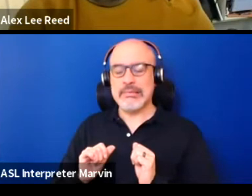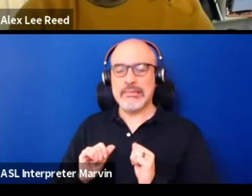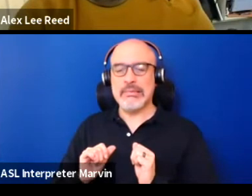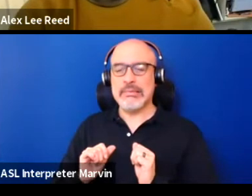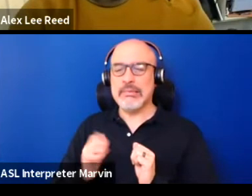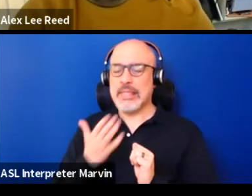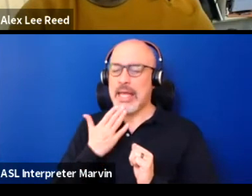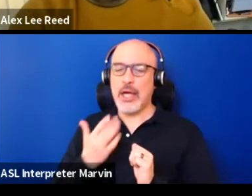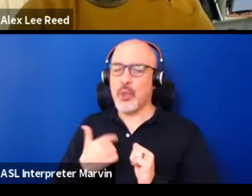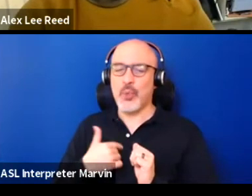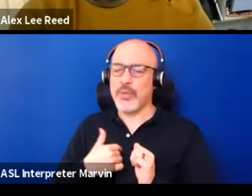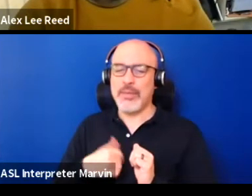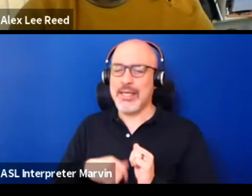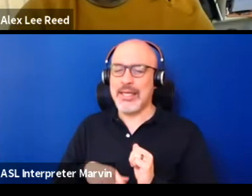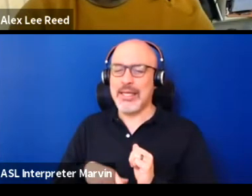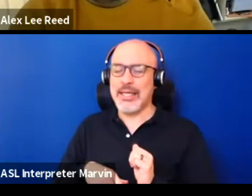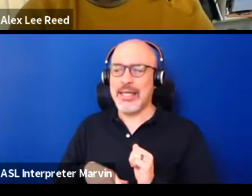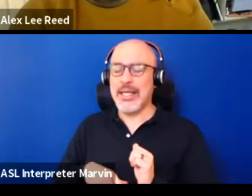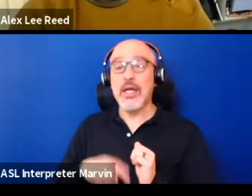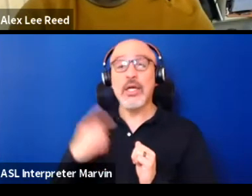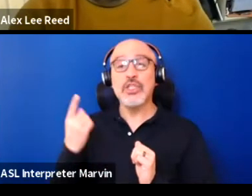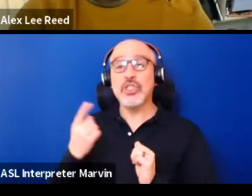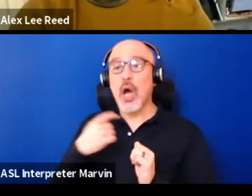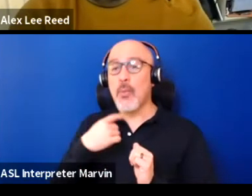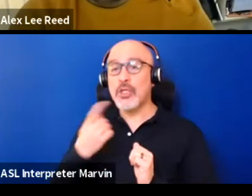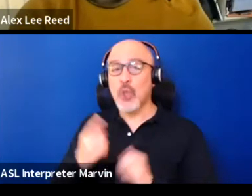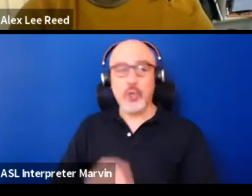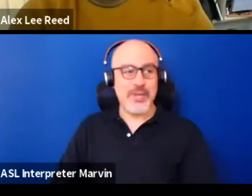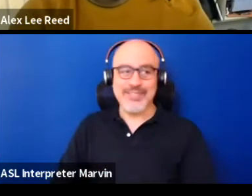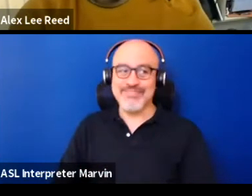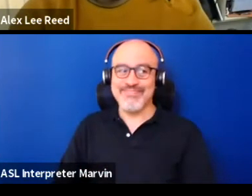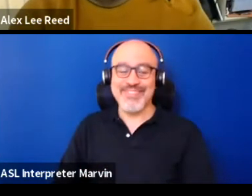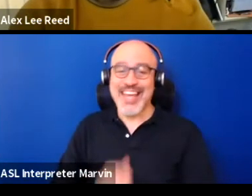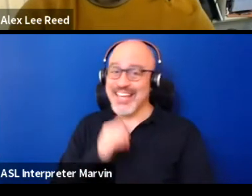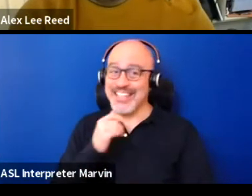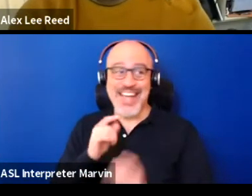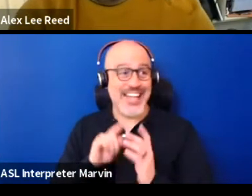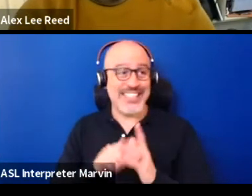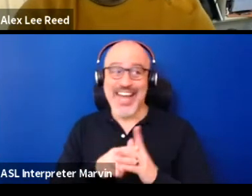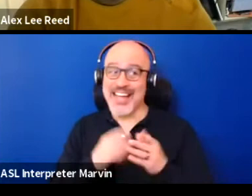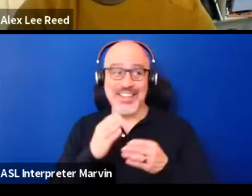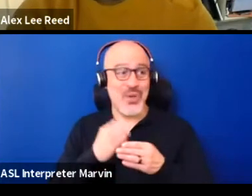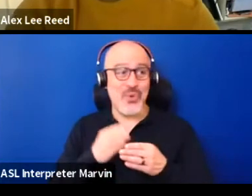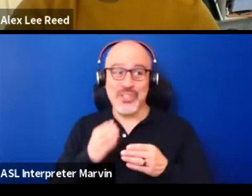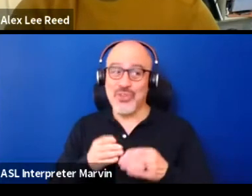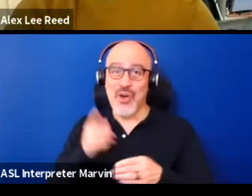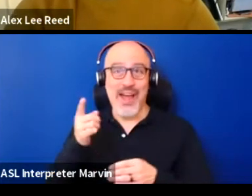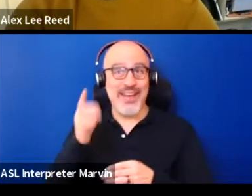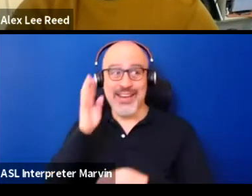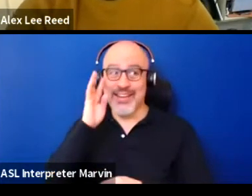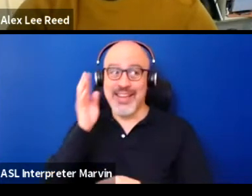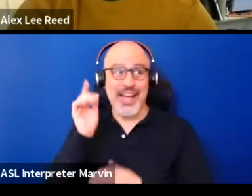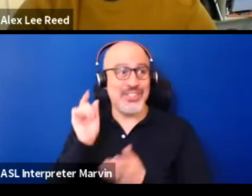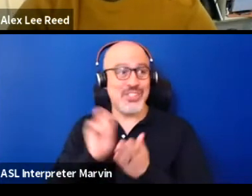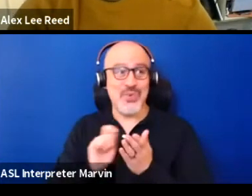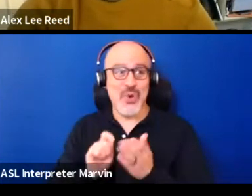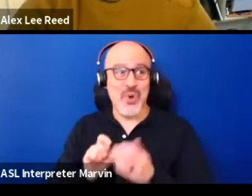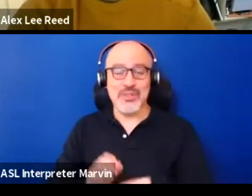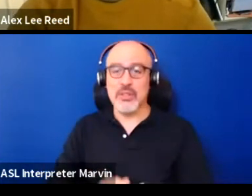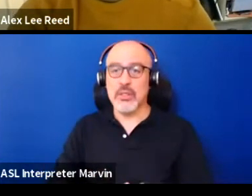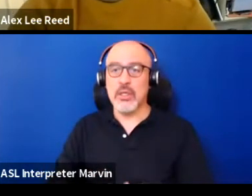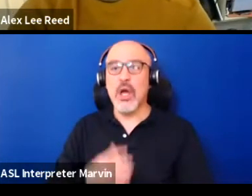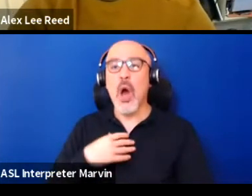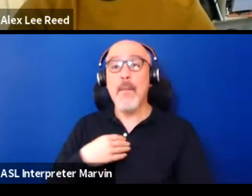to me, that's not the ending that she originally wrote. She wrote another ending, and the white